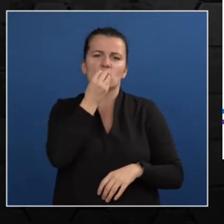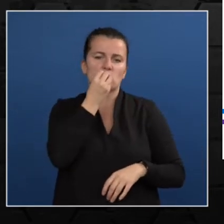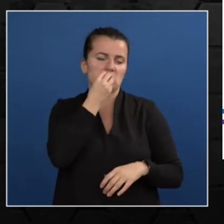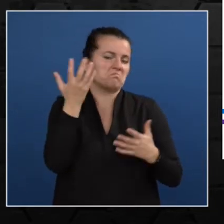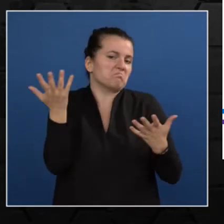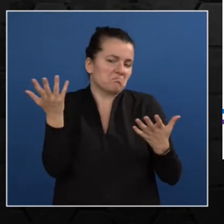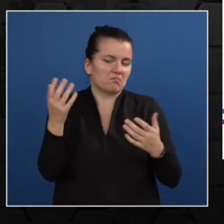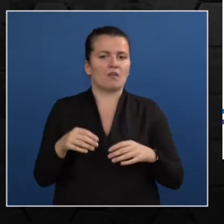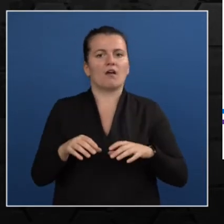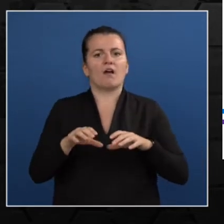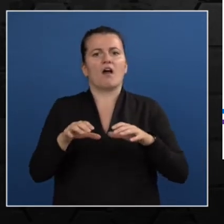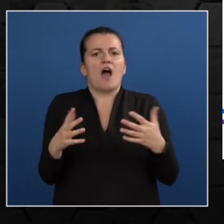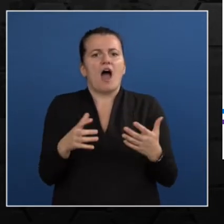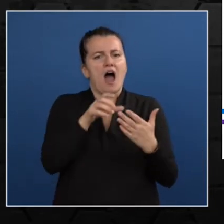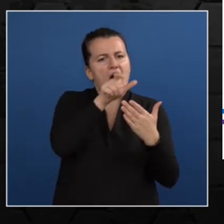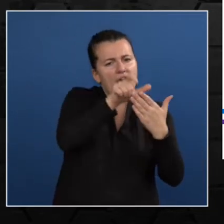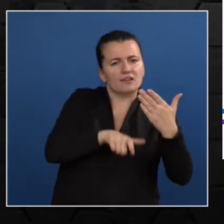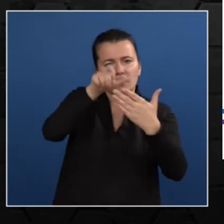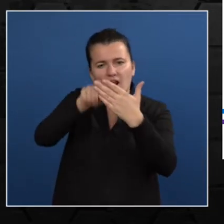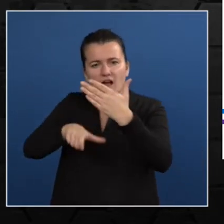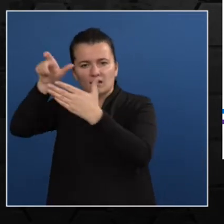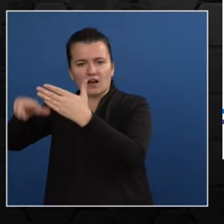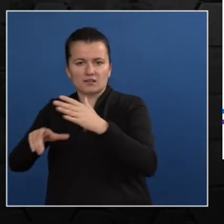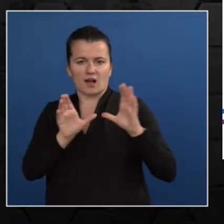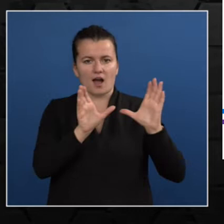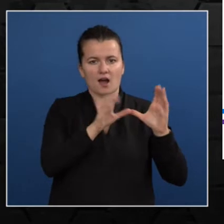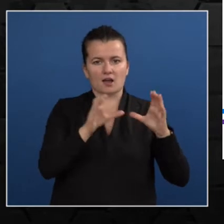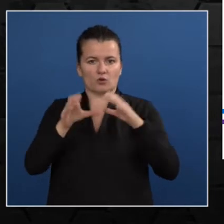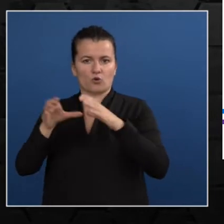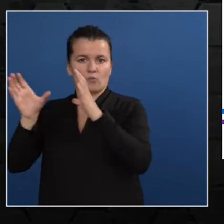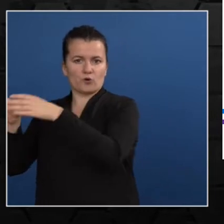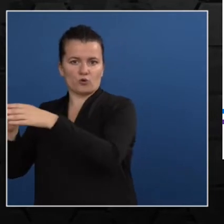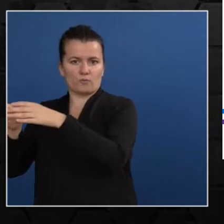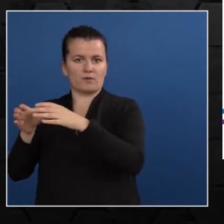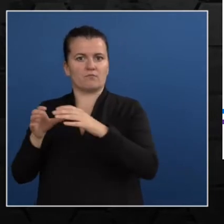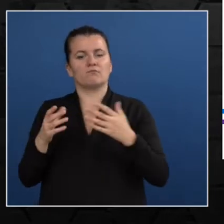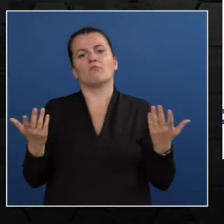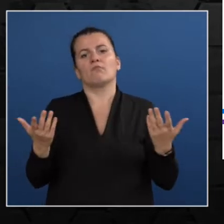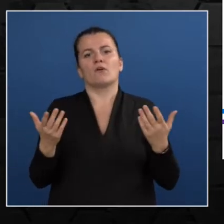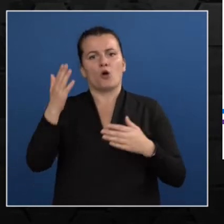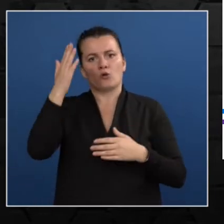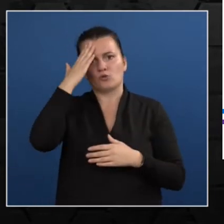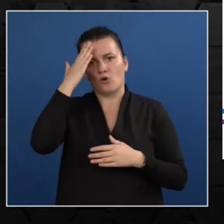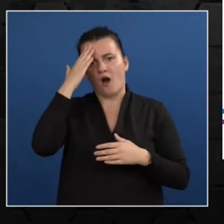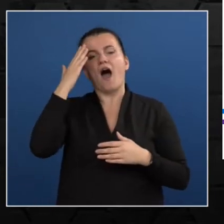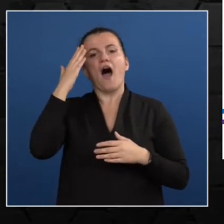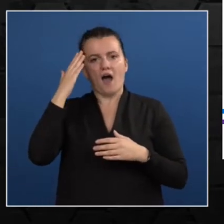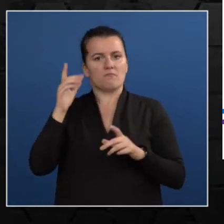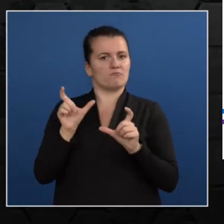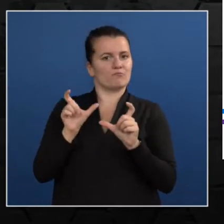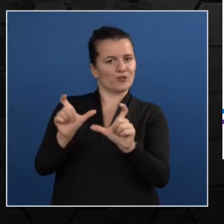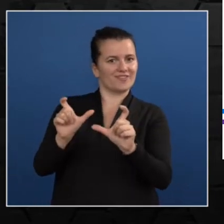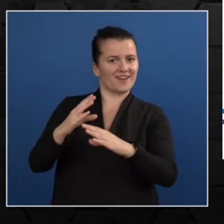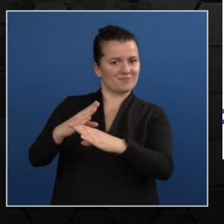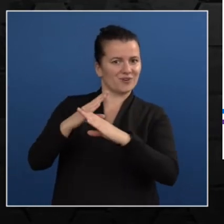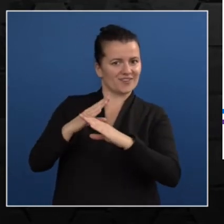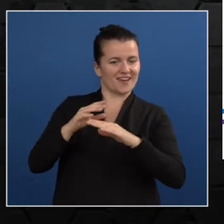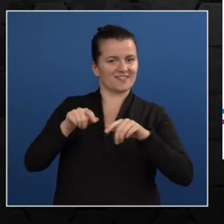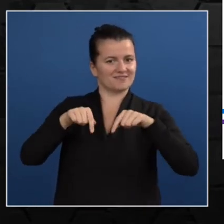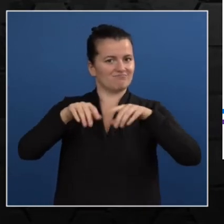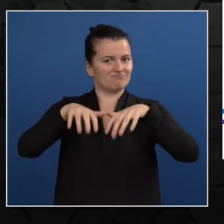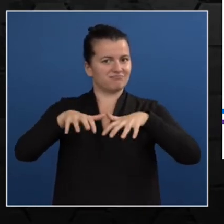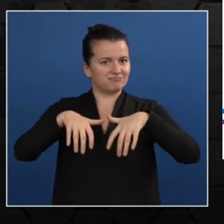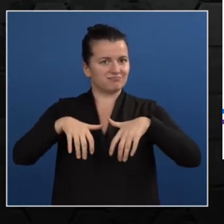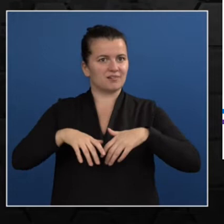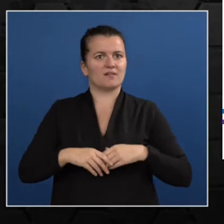article so that it automatically detects its category? You might have seen some news websites, they have